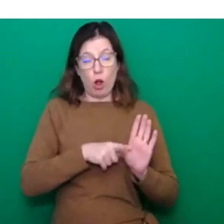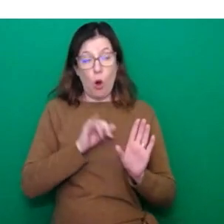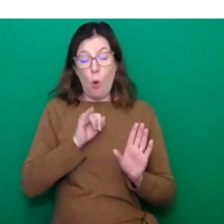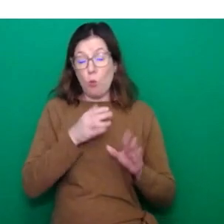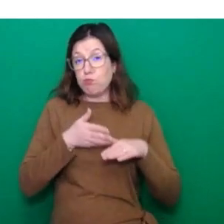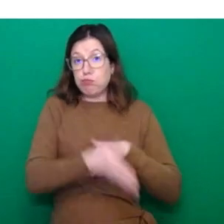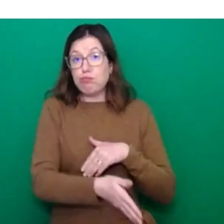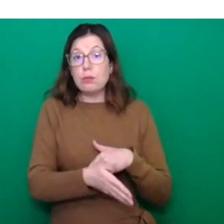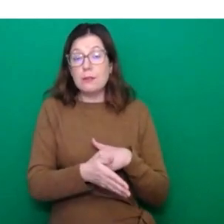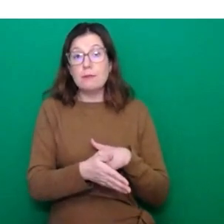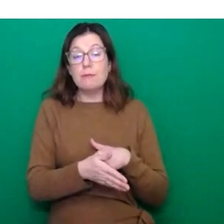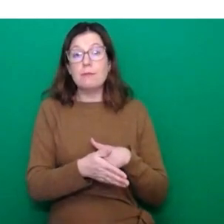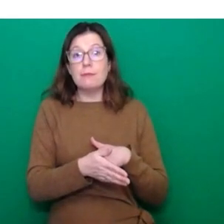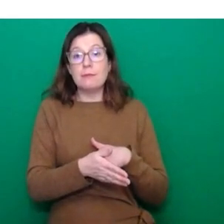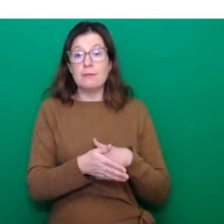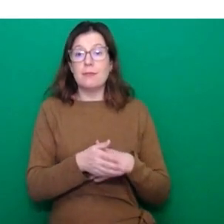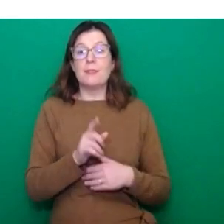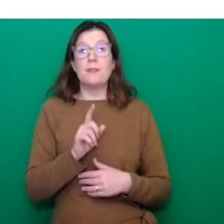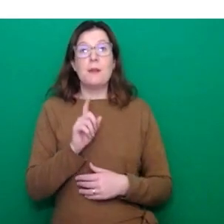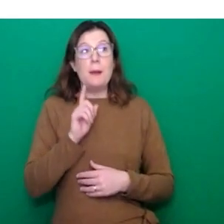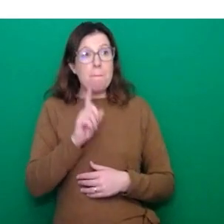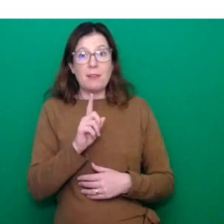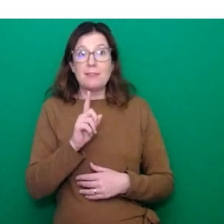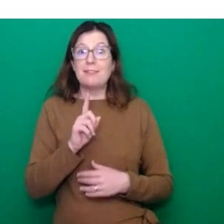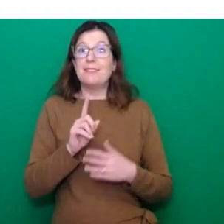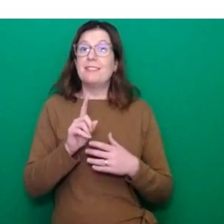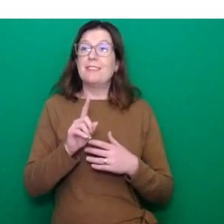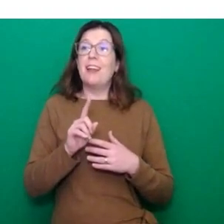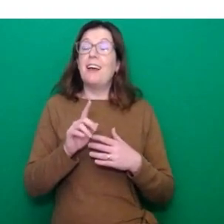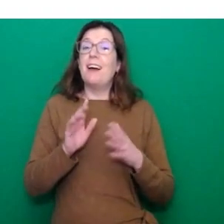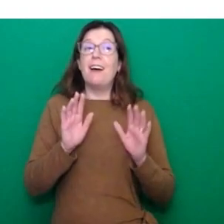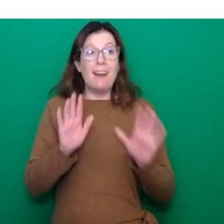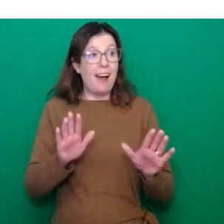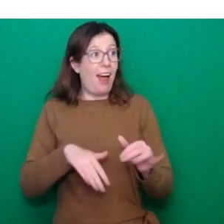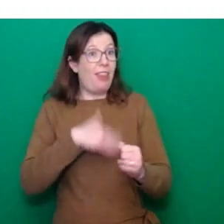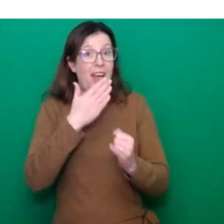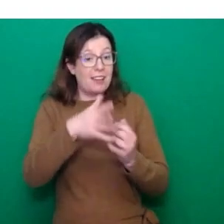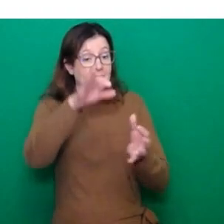feel such a release and you feel so proud of yourself when you have come to that end.